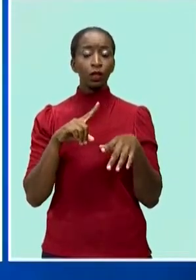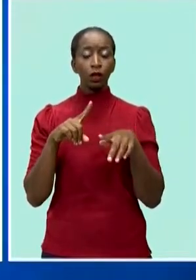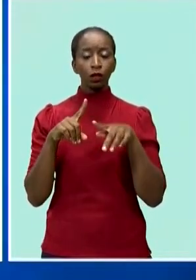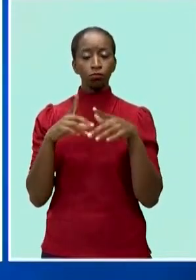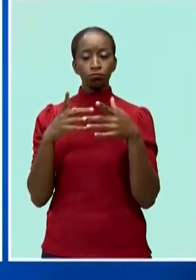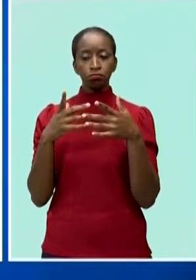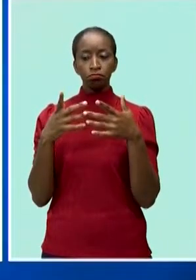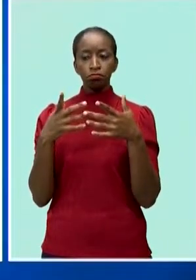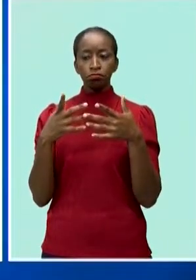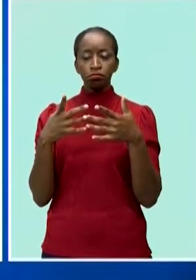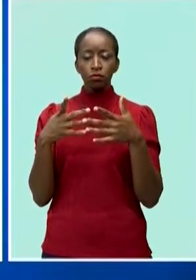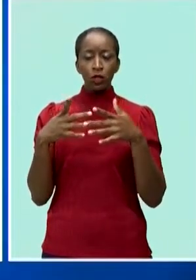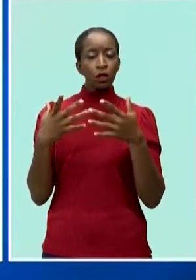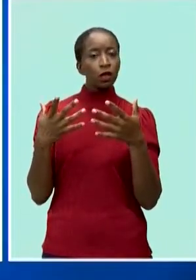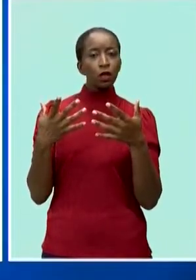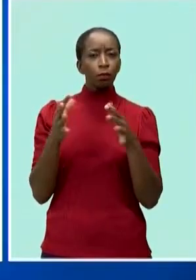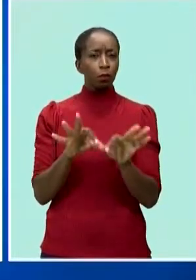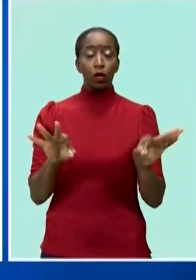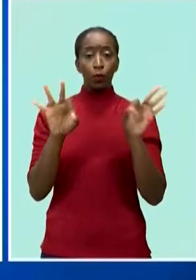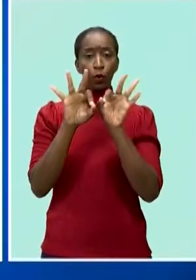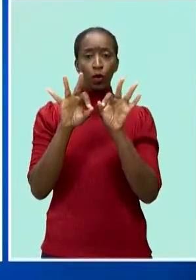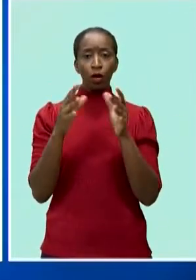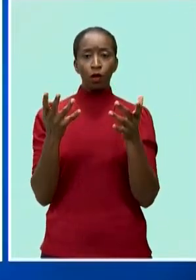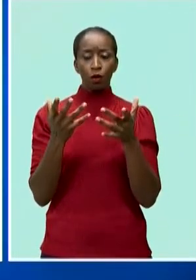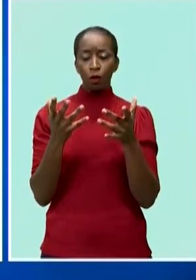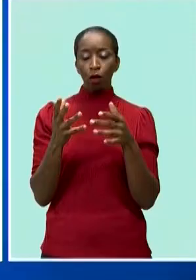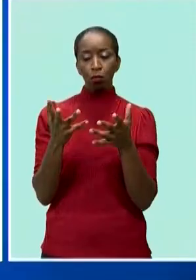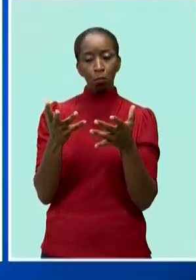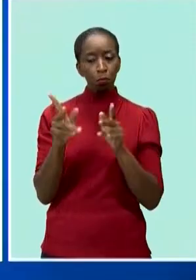diligence in collaboration, sir,